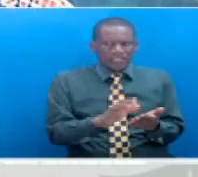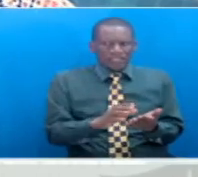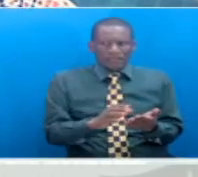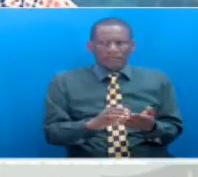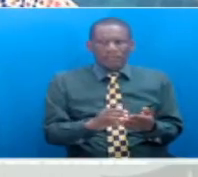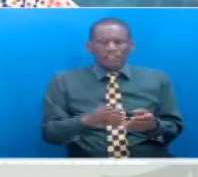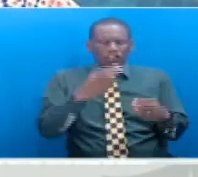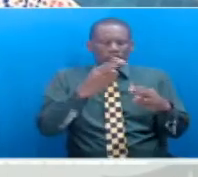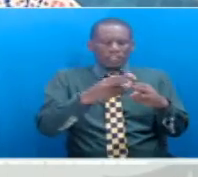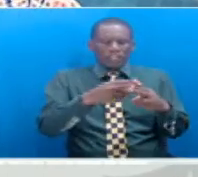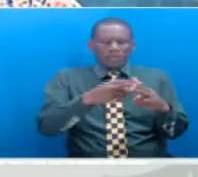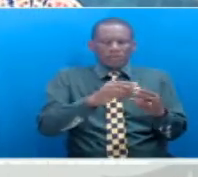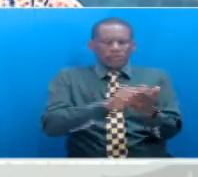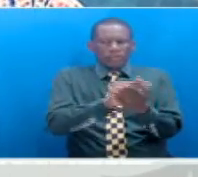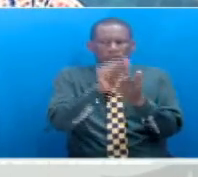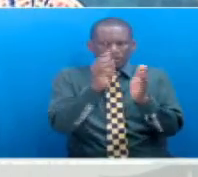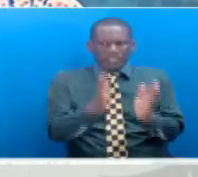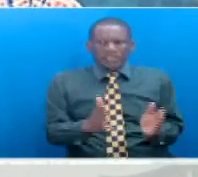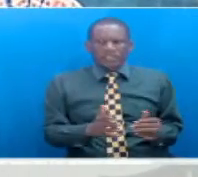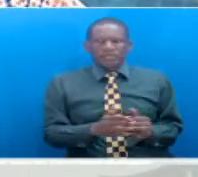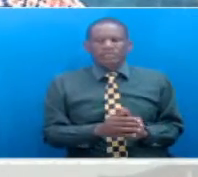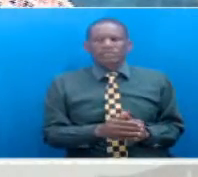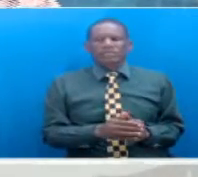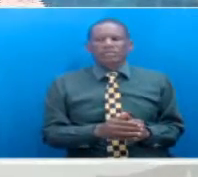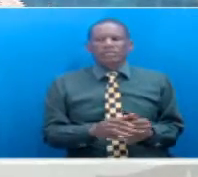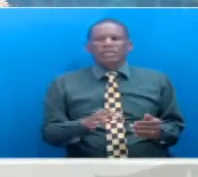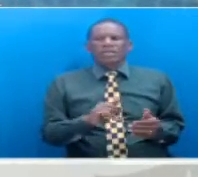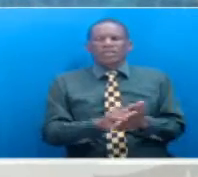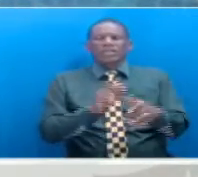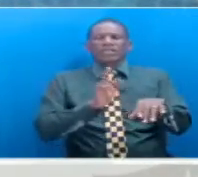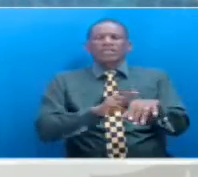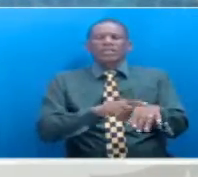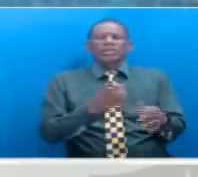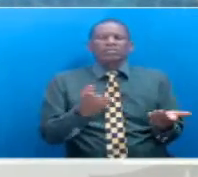the names to the printers, that is when